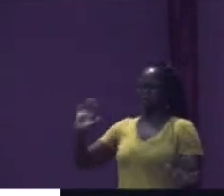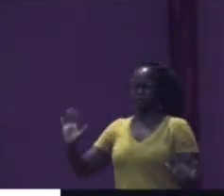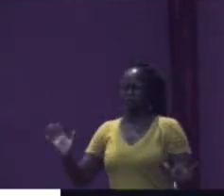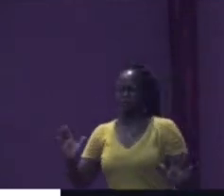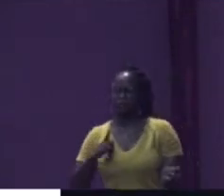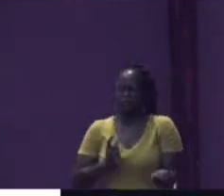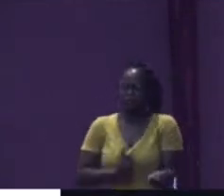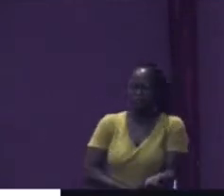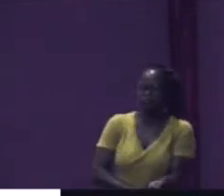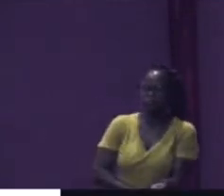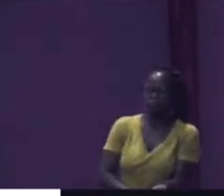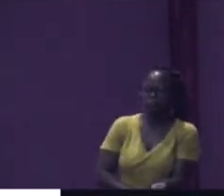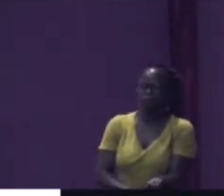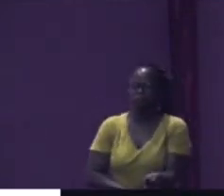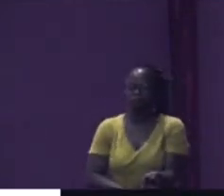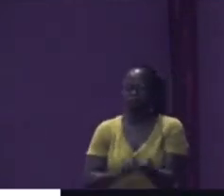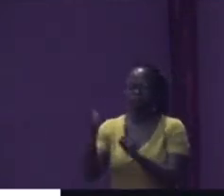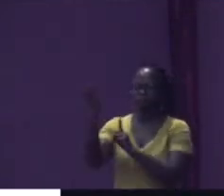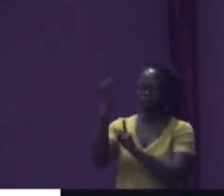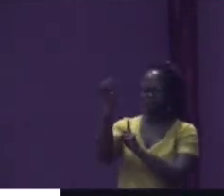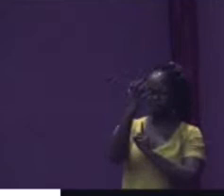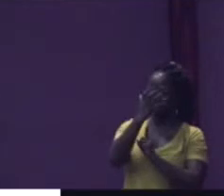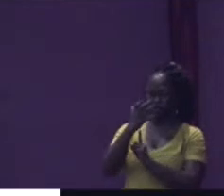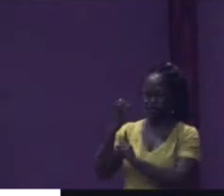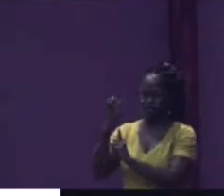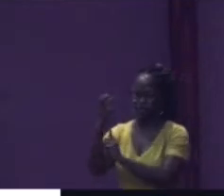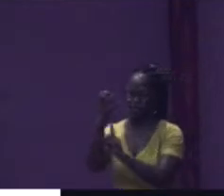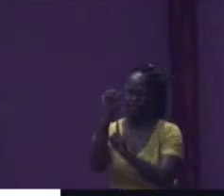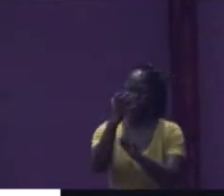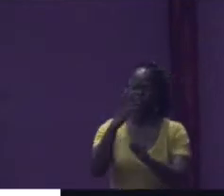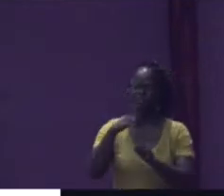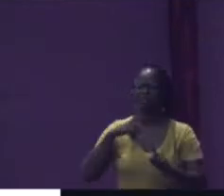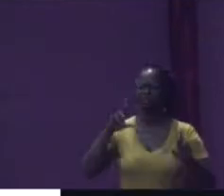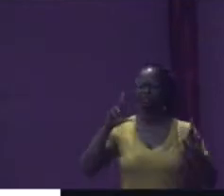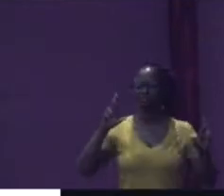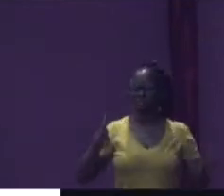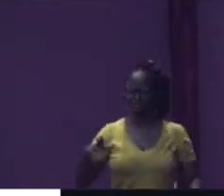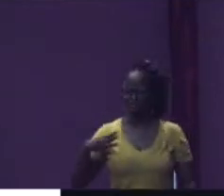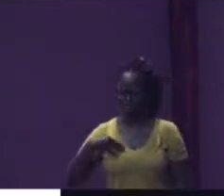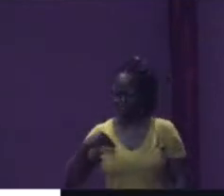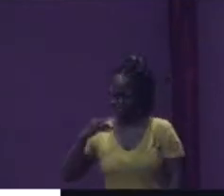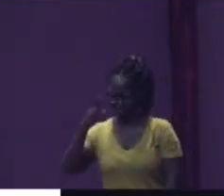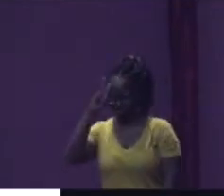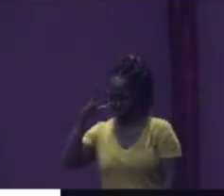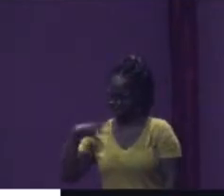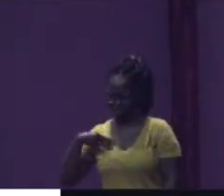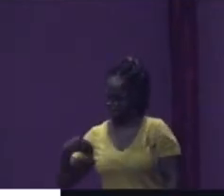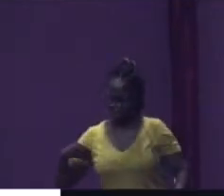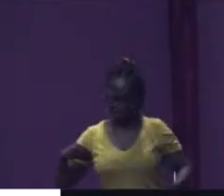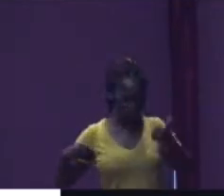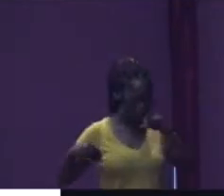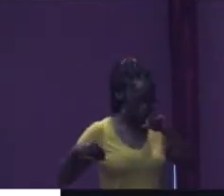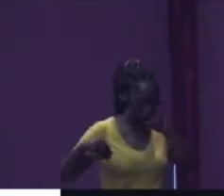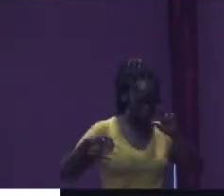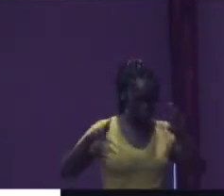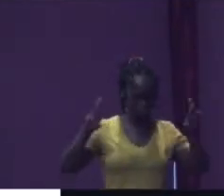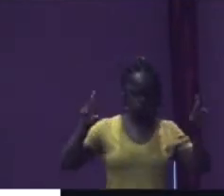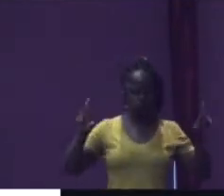in contrast to her mother, has everyone lie down. Her mother